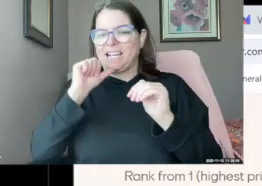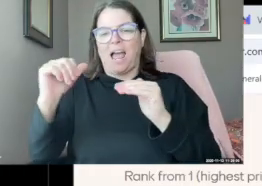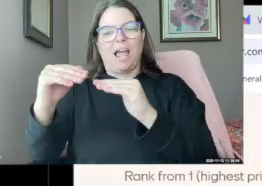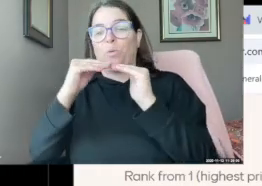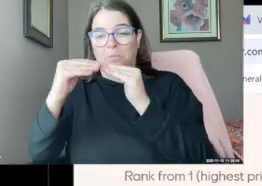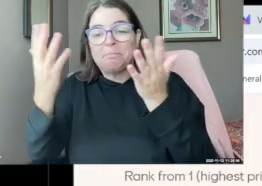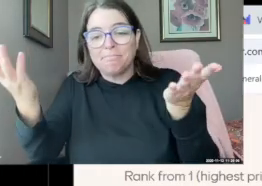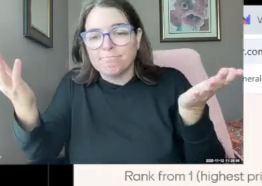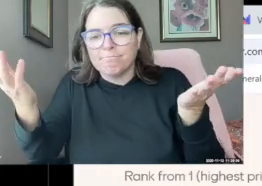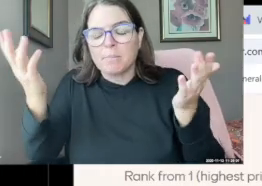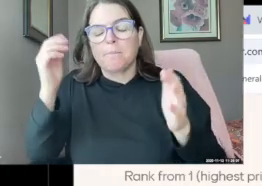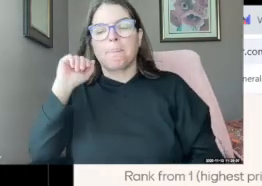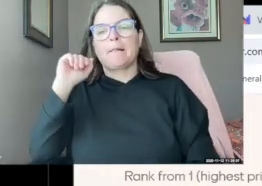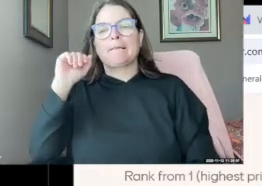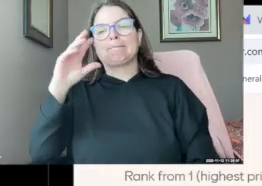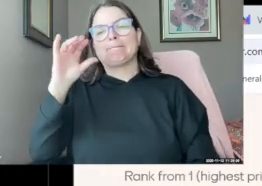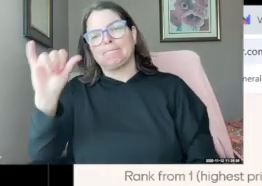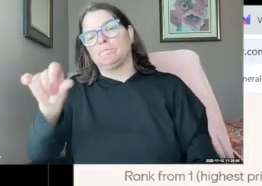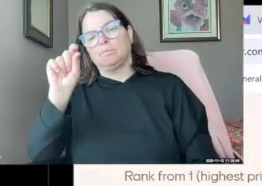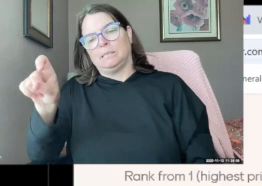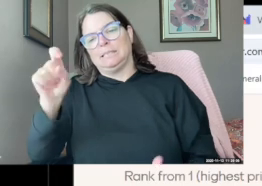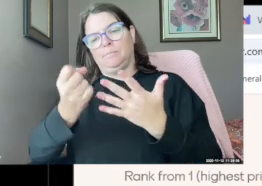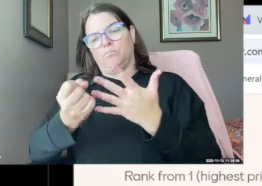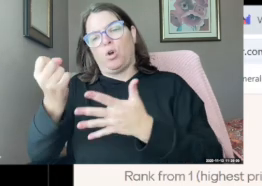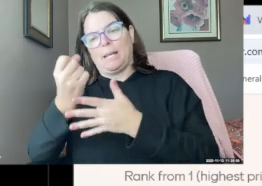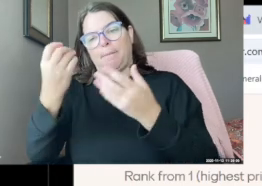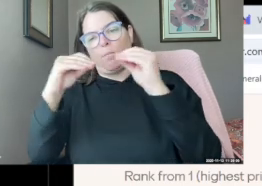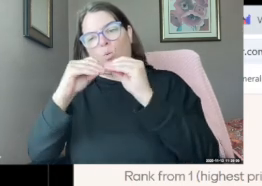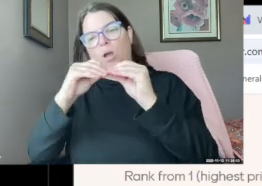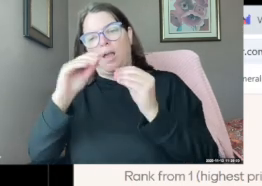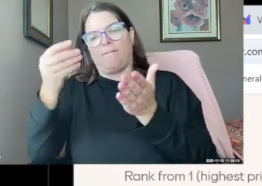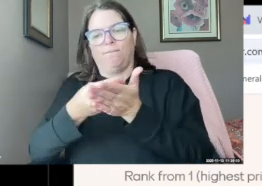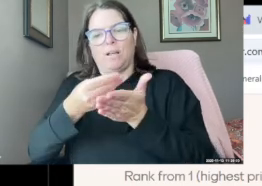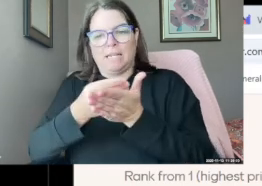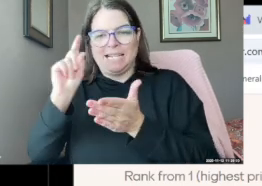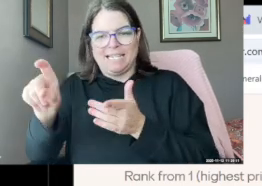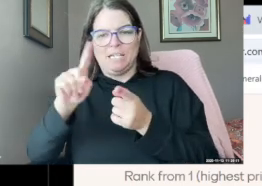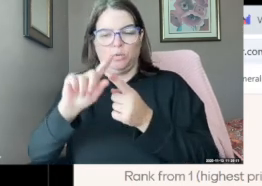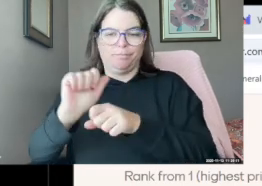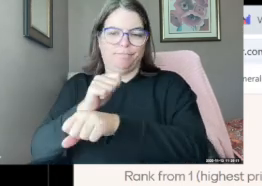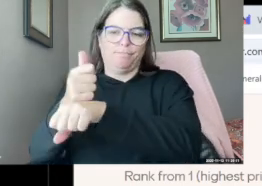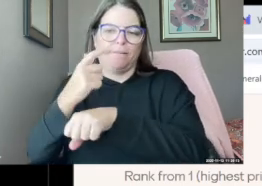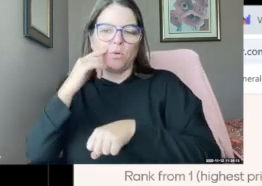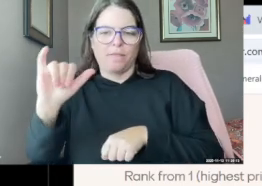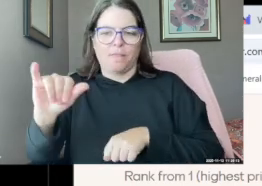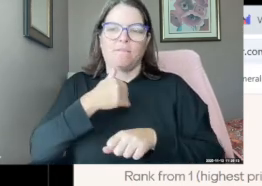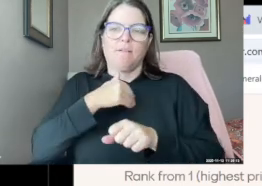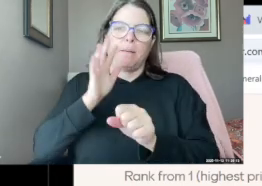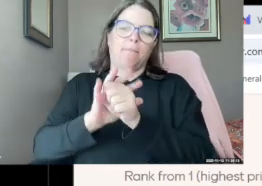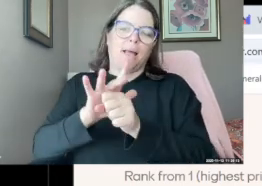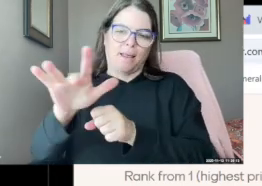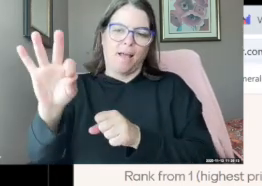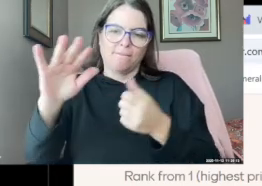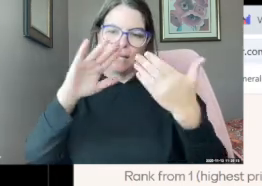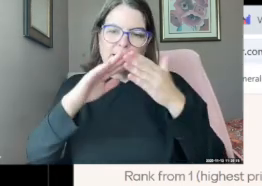access any of this. And that is very much not equitable. And that needs to